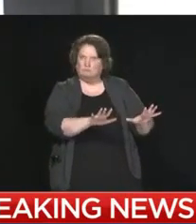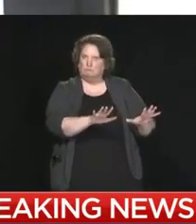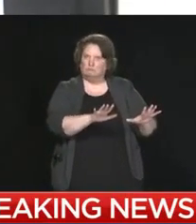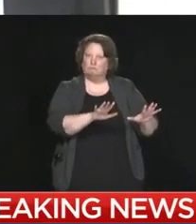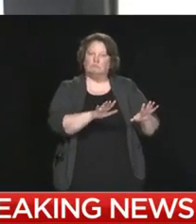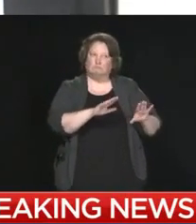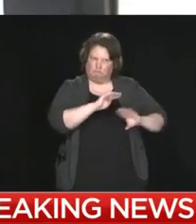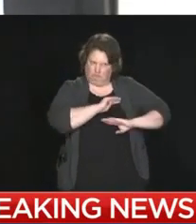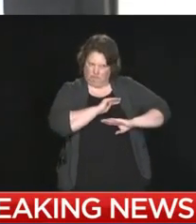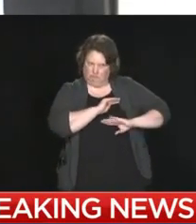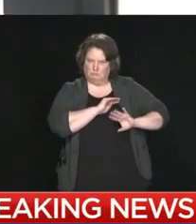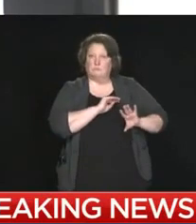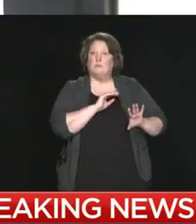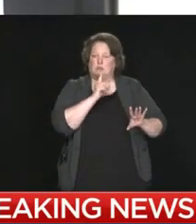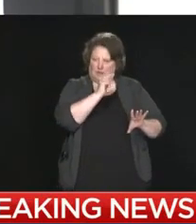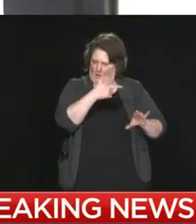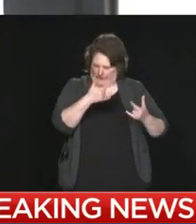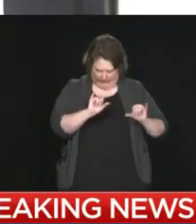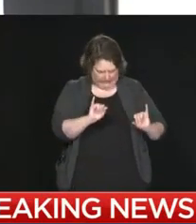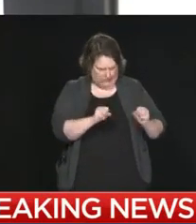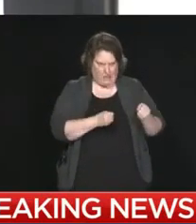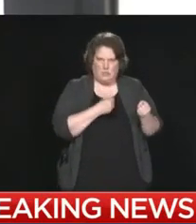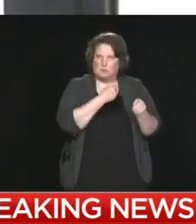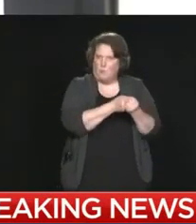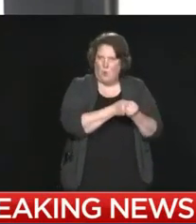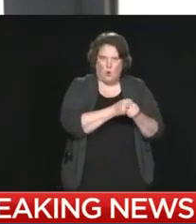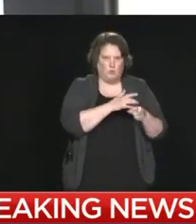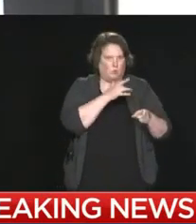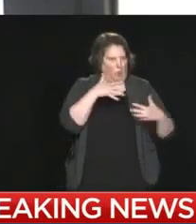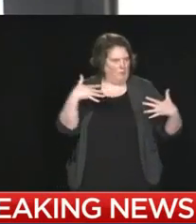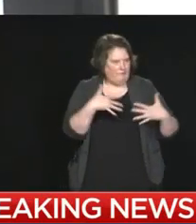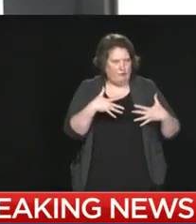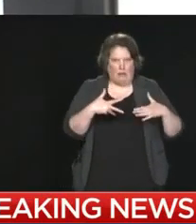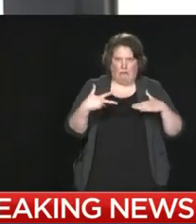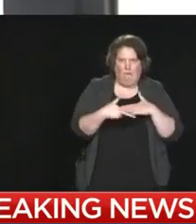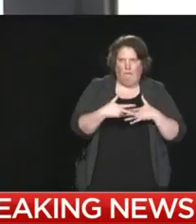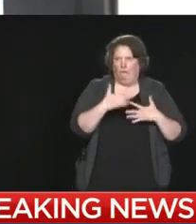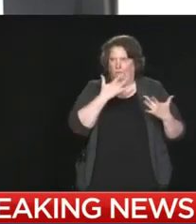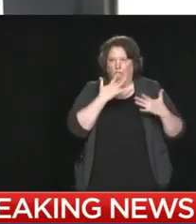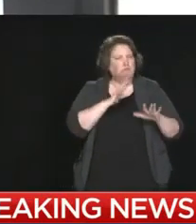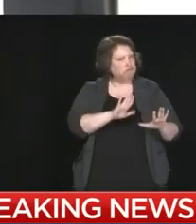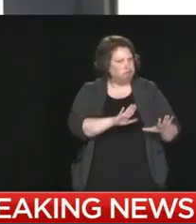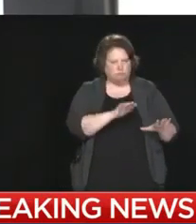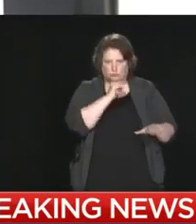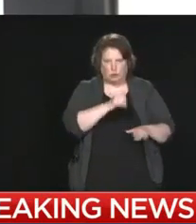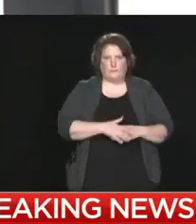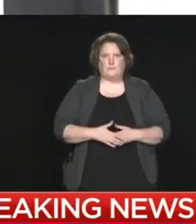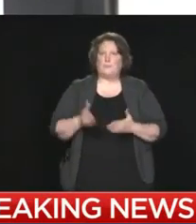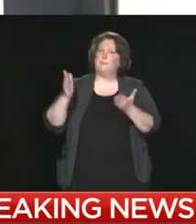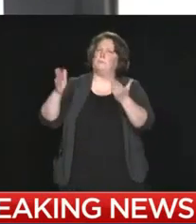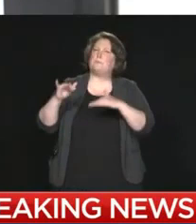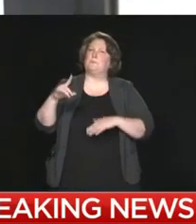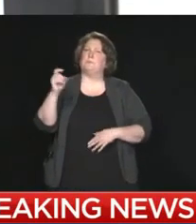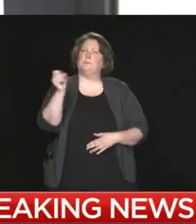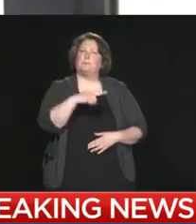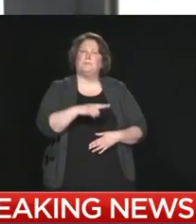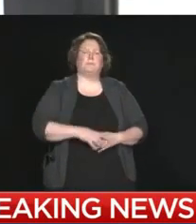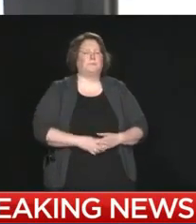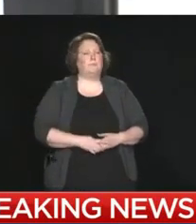there for you. We will support you during this crisis. Now, on this question of